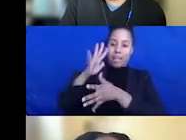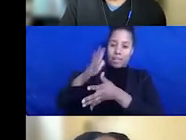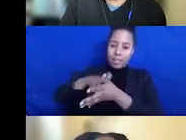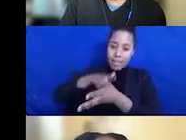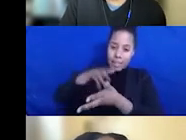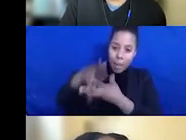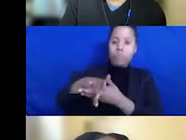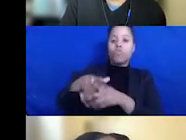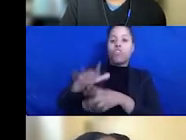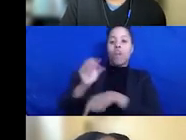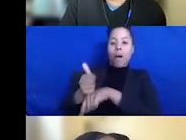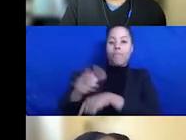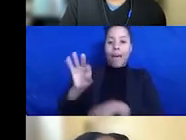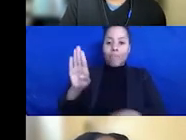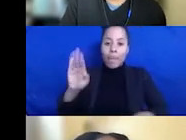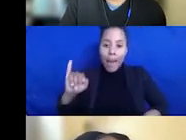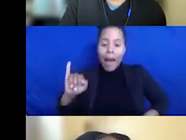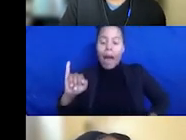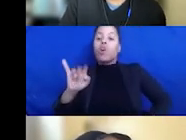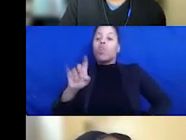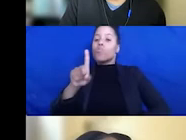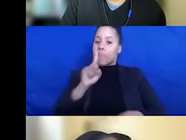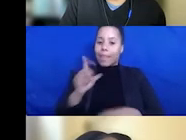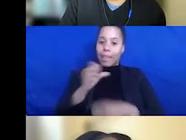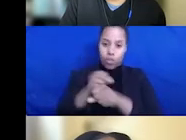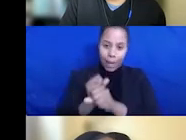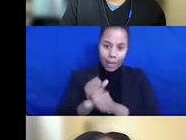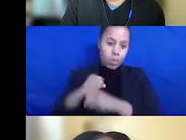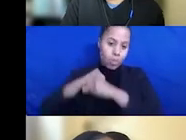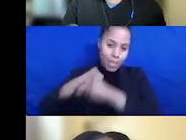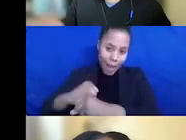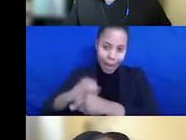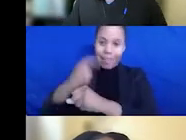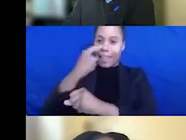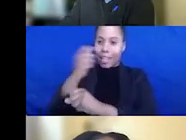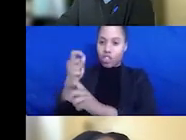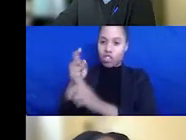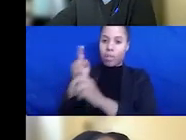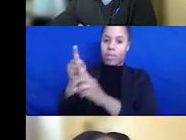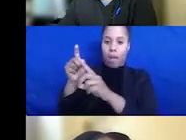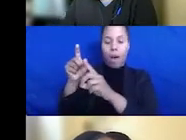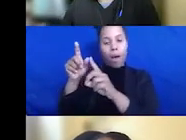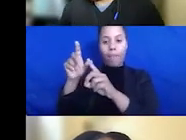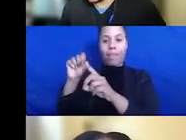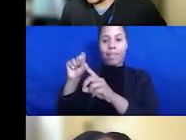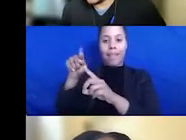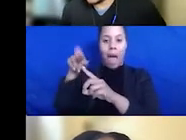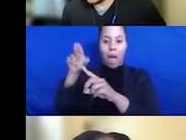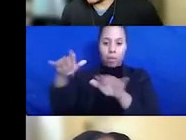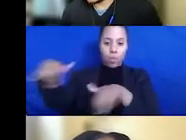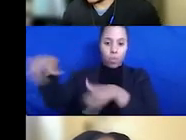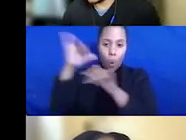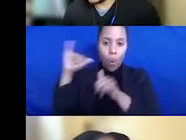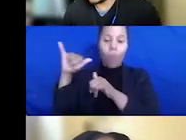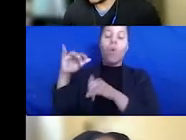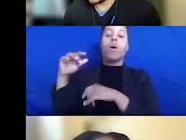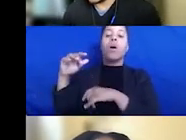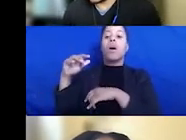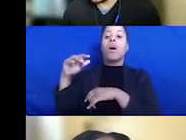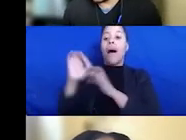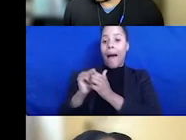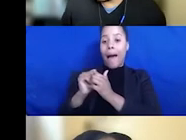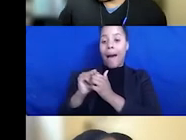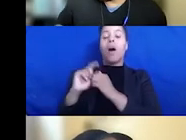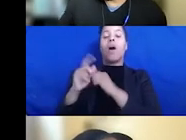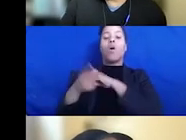was really created to protect the interests of the status quo by criminalizing and